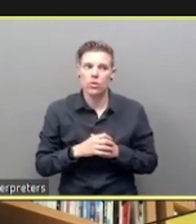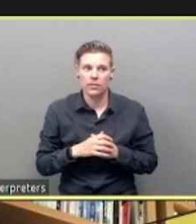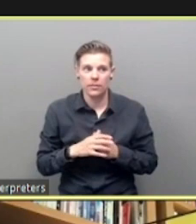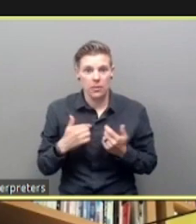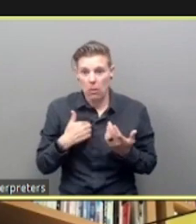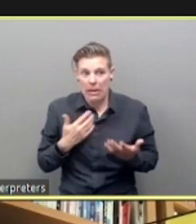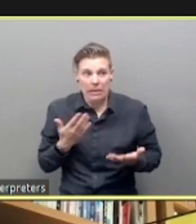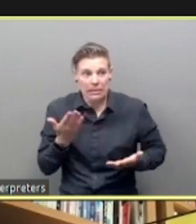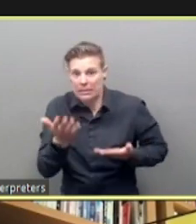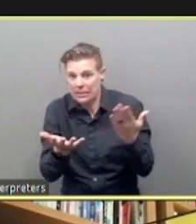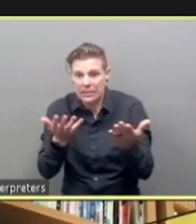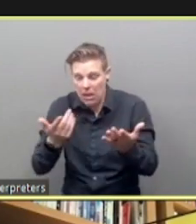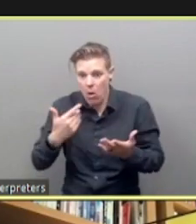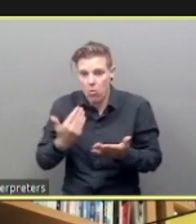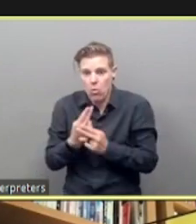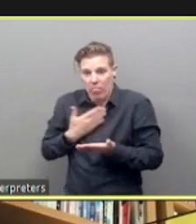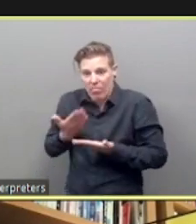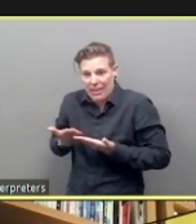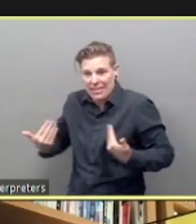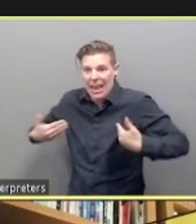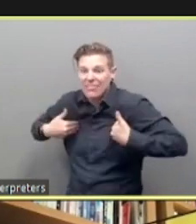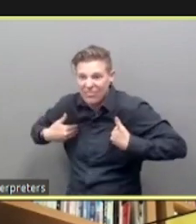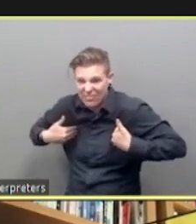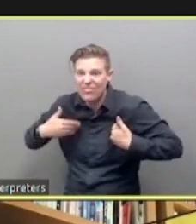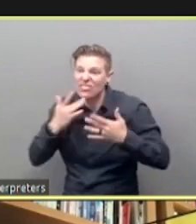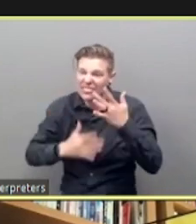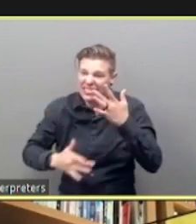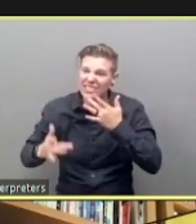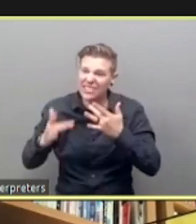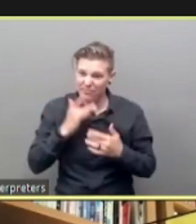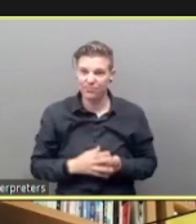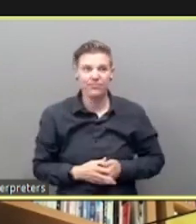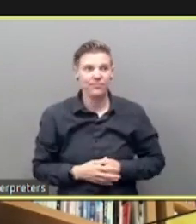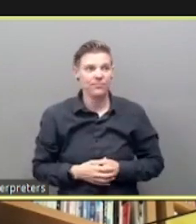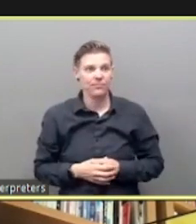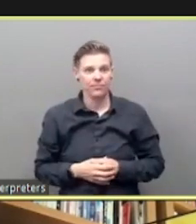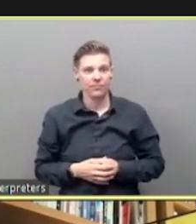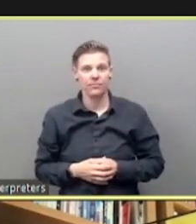be able to provide care. Next slide, please.